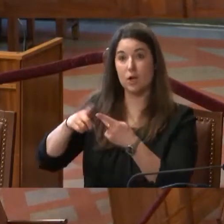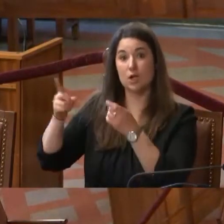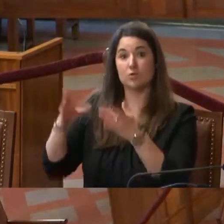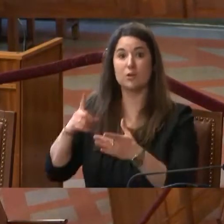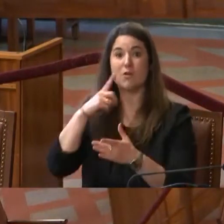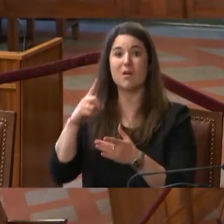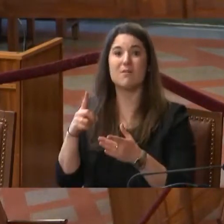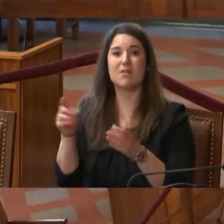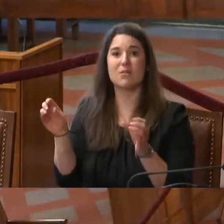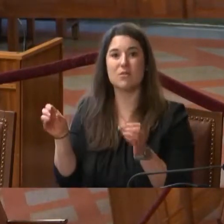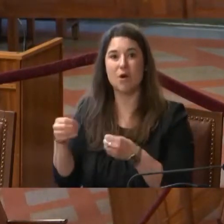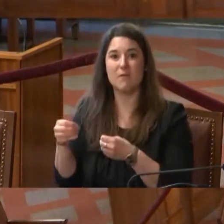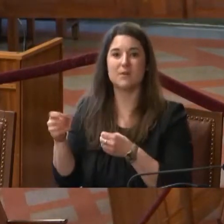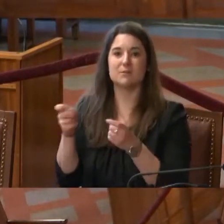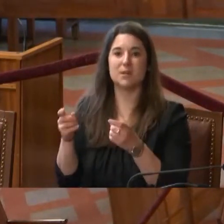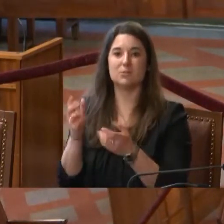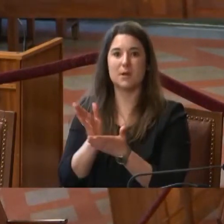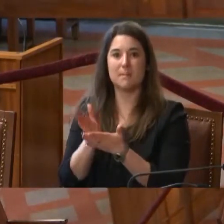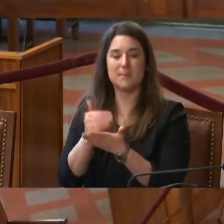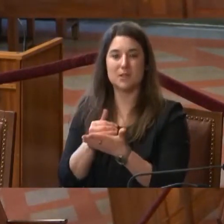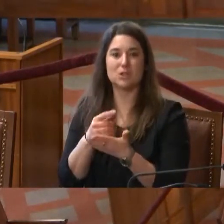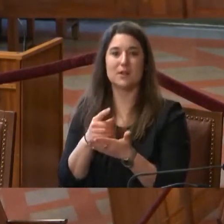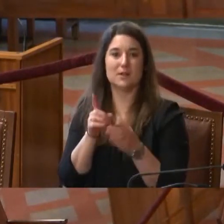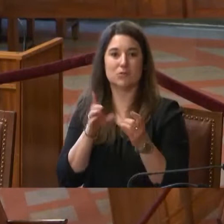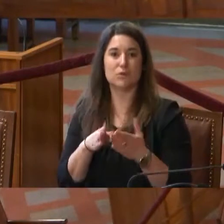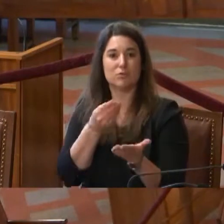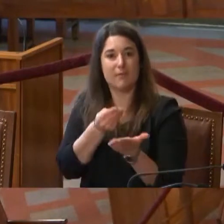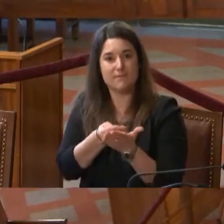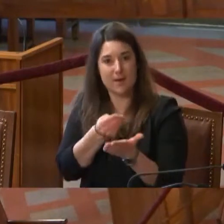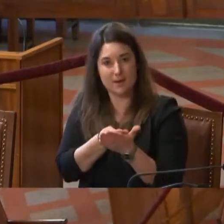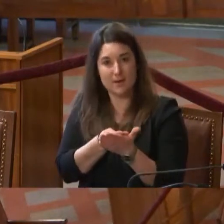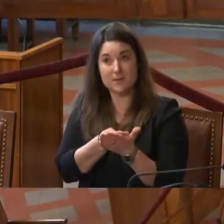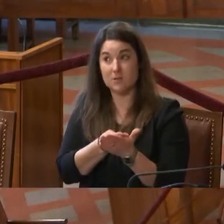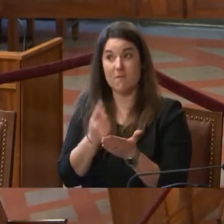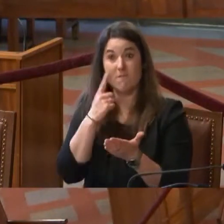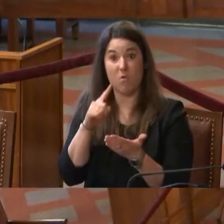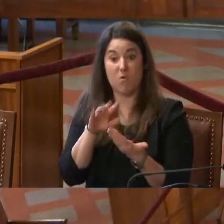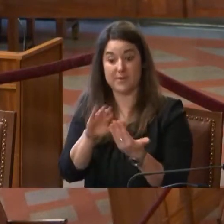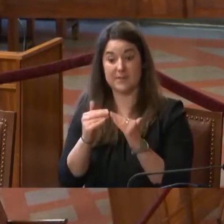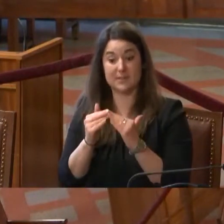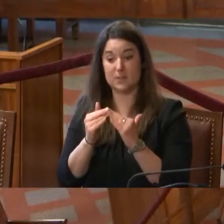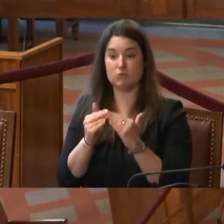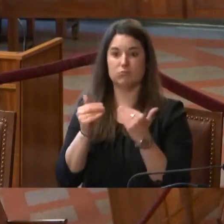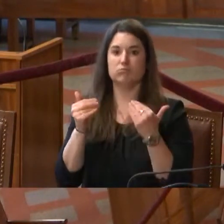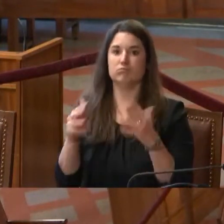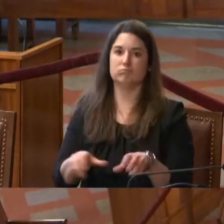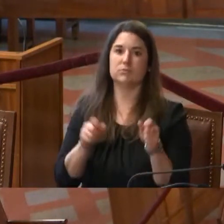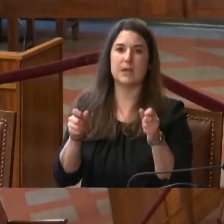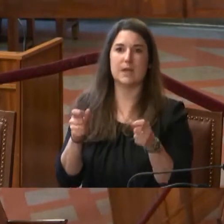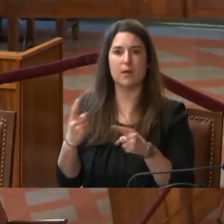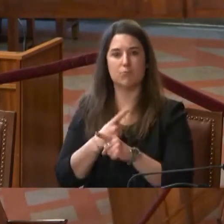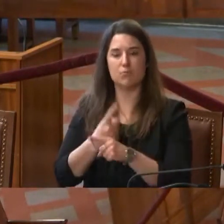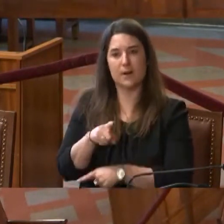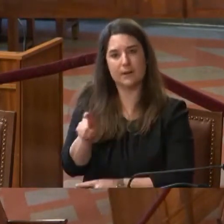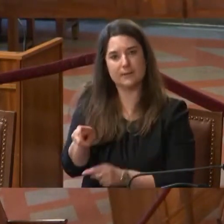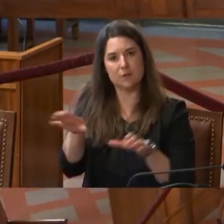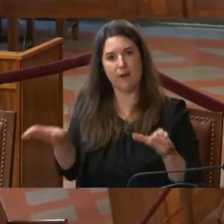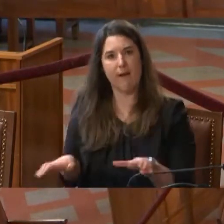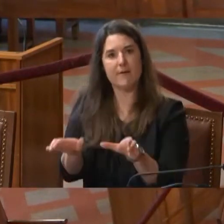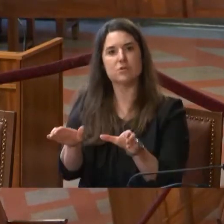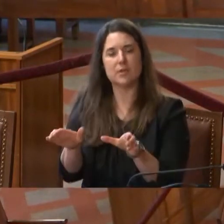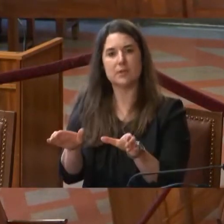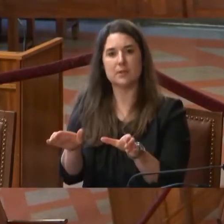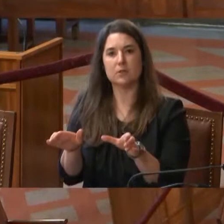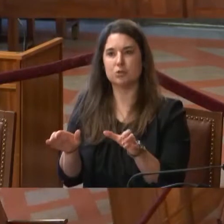Office of Management and Budget and the Director of Finance on behalf of the City to take appropriate and necessary actions